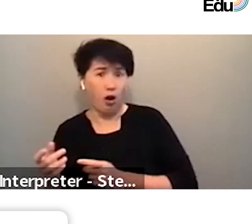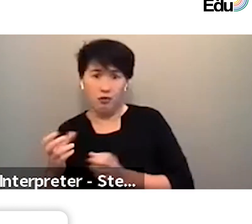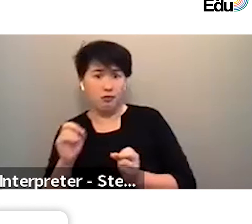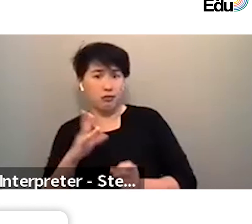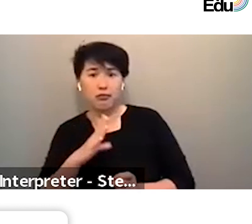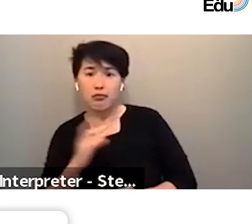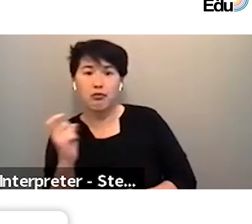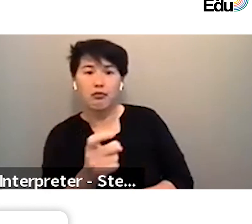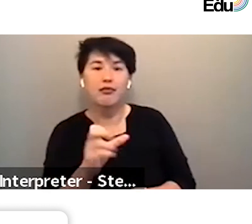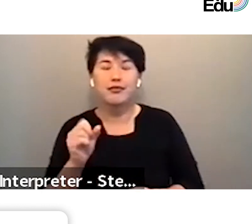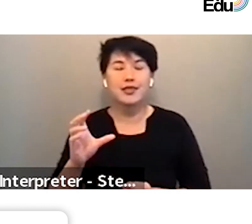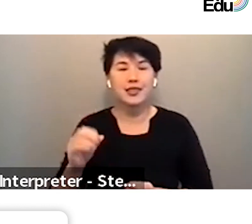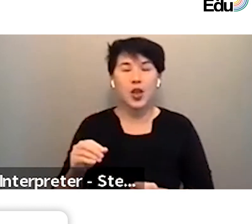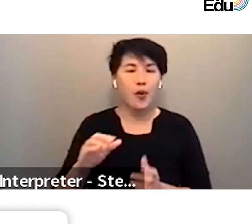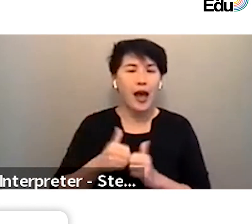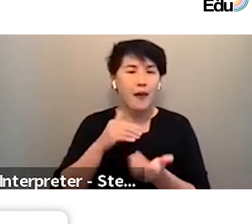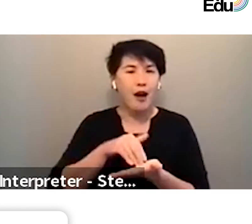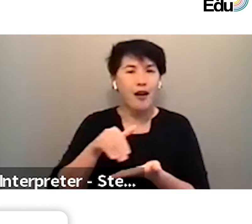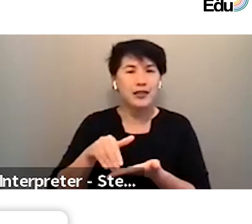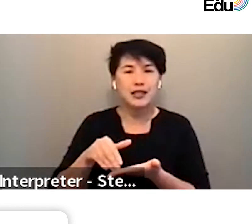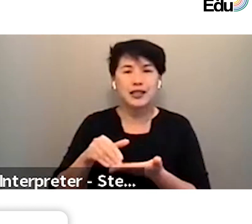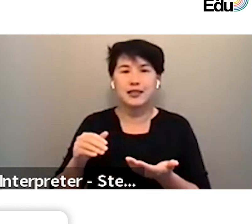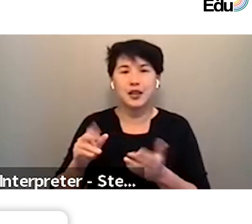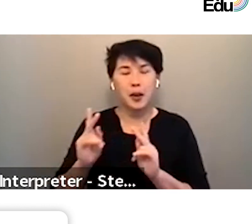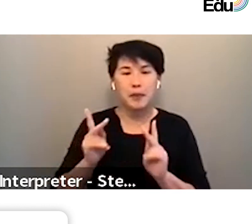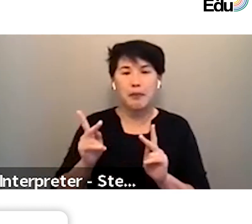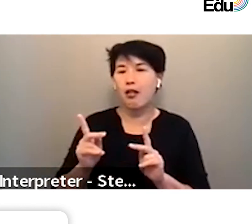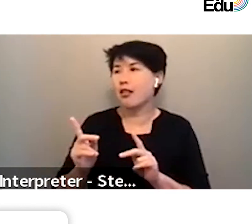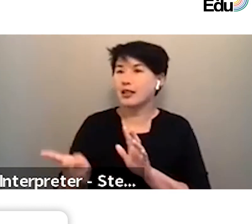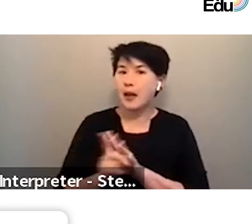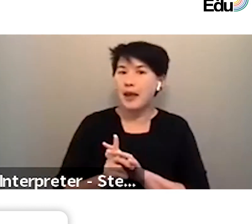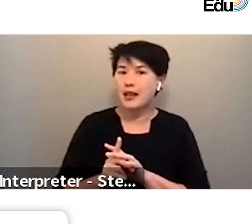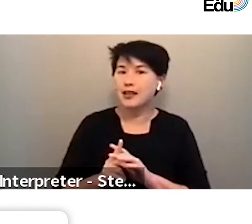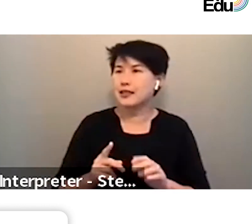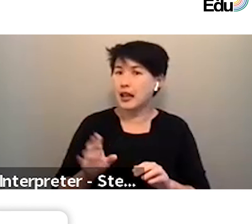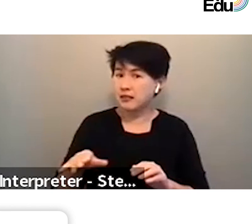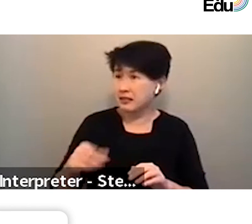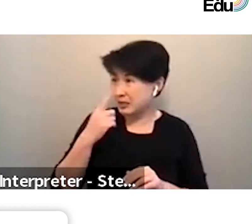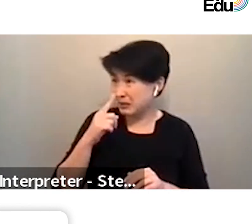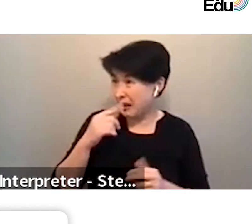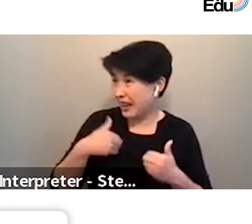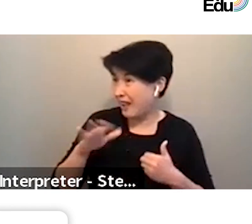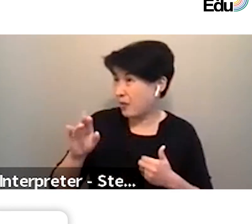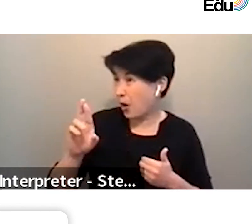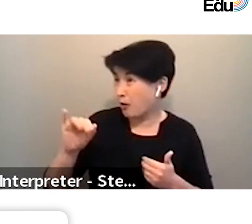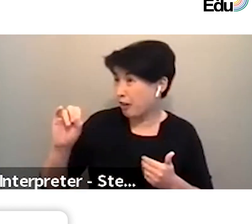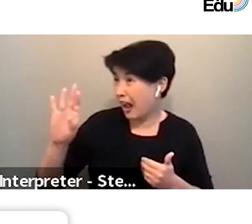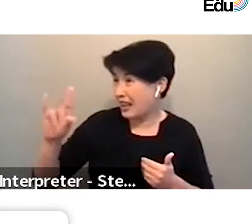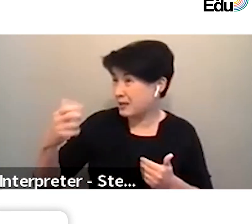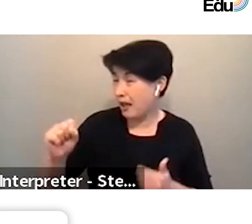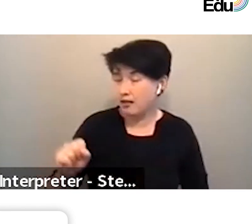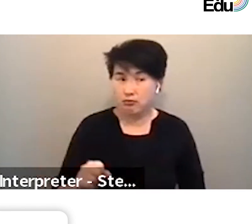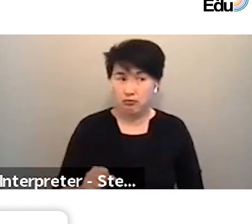how often probably do they have people coming in being like, hey, can I have your rice bags? And they're like, okay, yeah, take